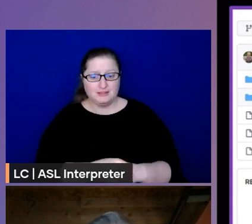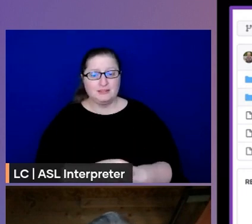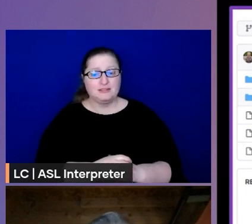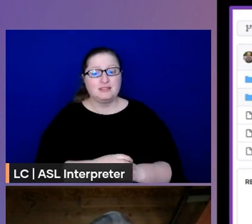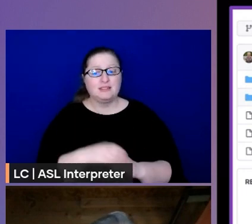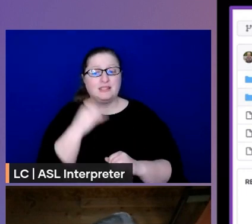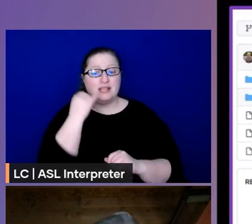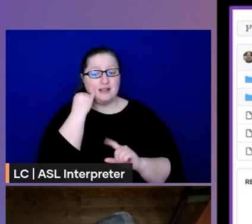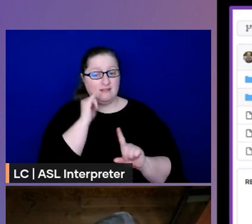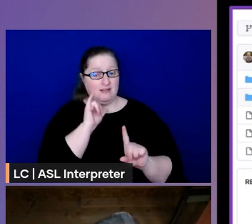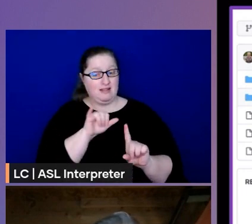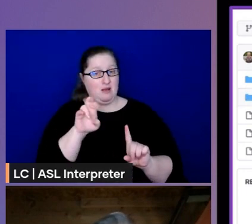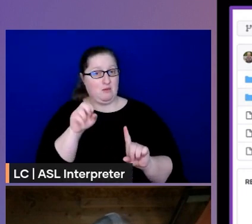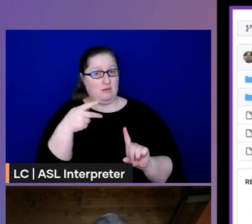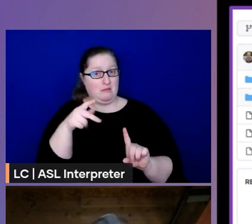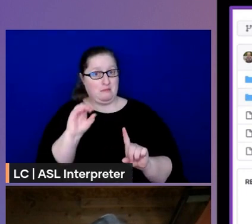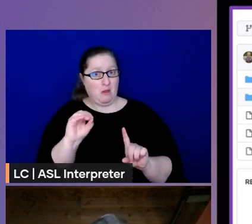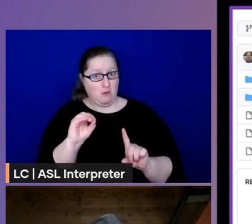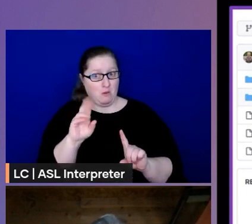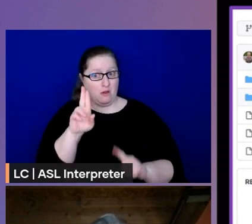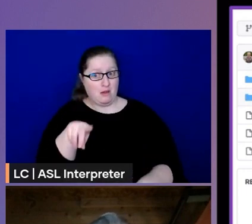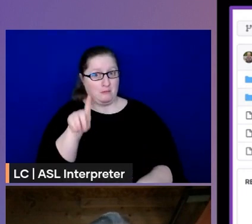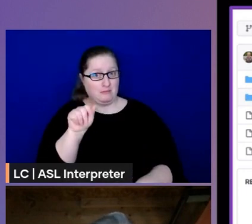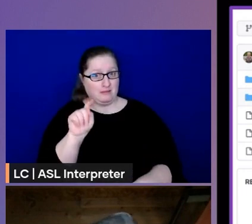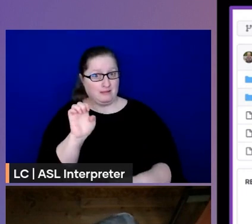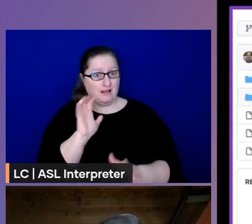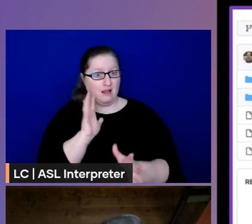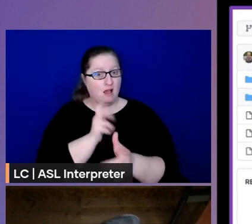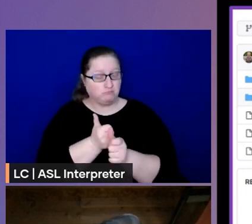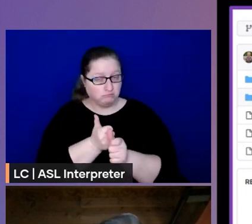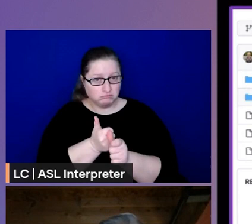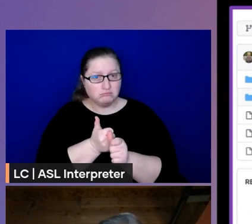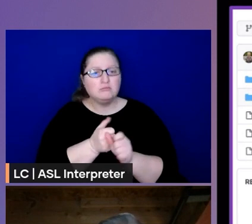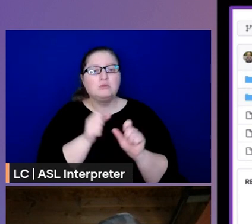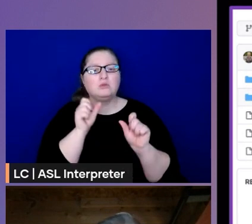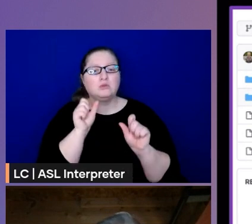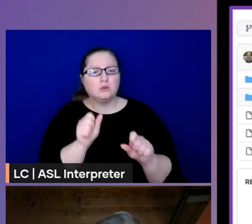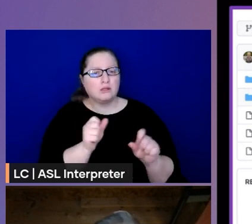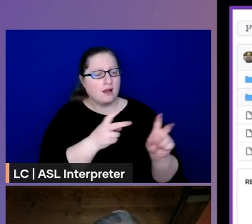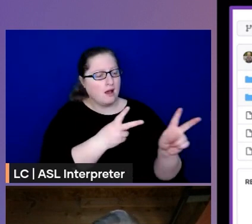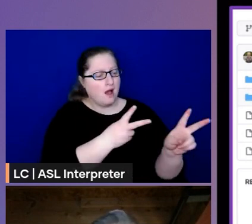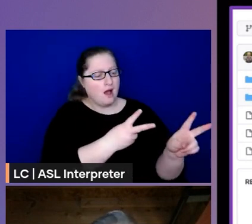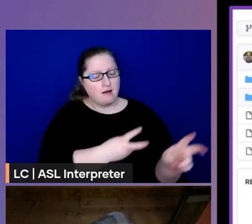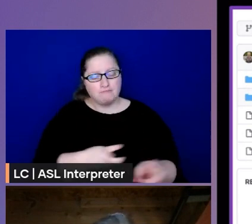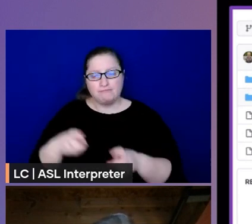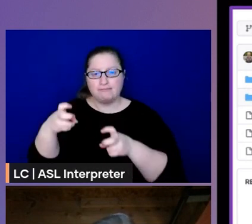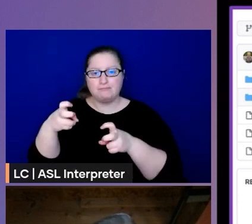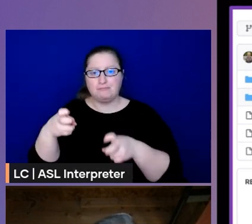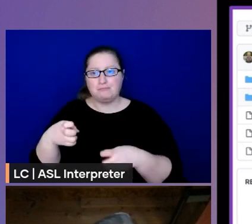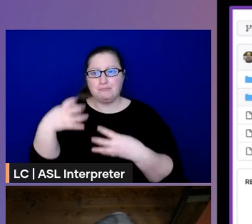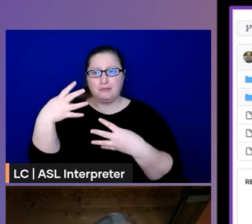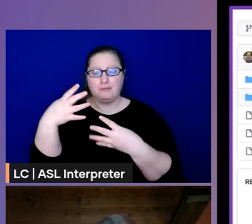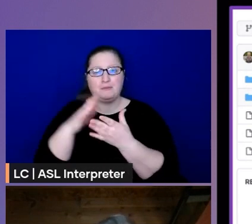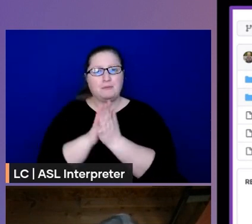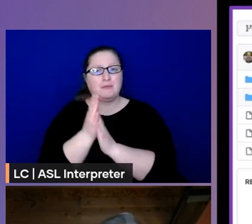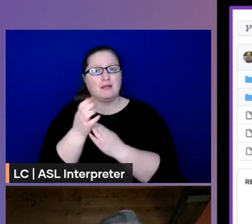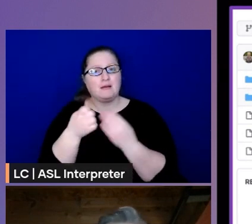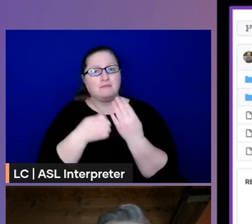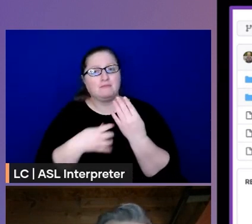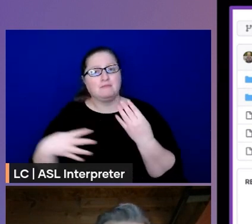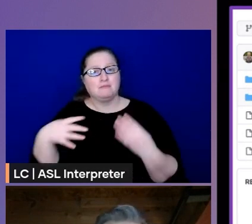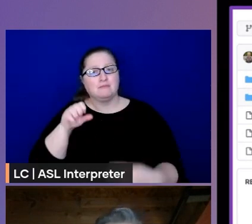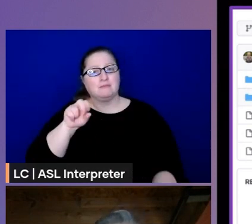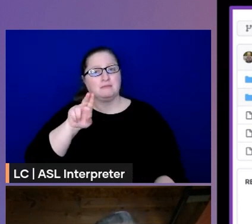repo is updated. You can pull that updated repo as a submodule into your project. Just like you